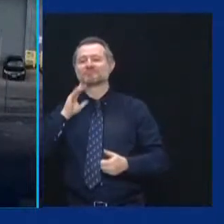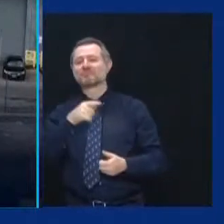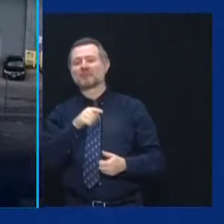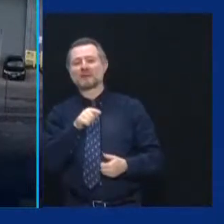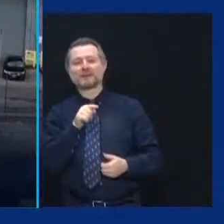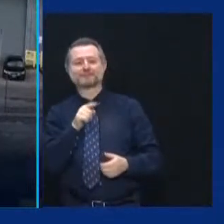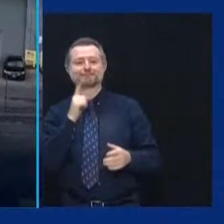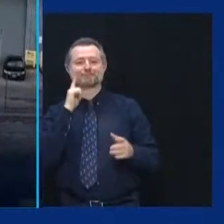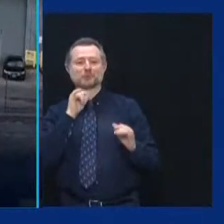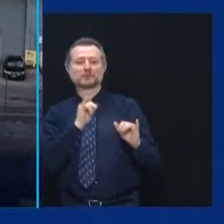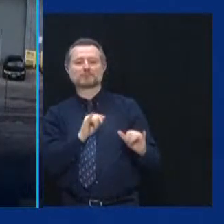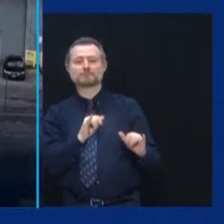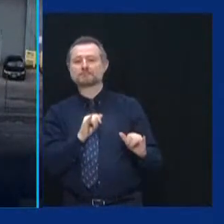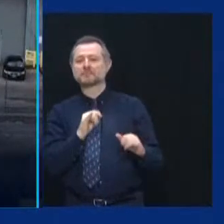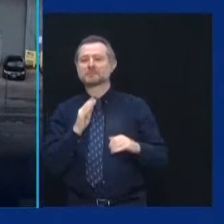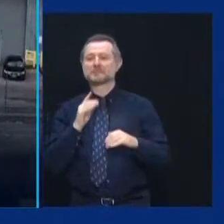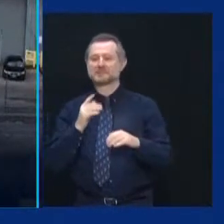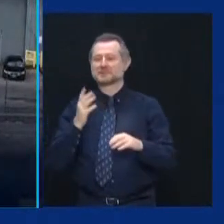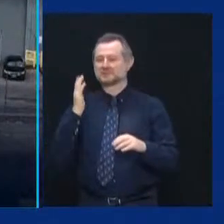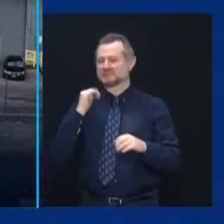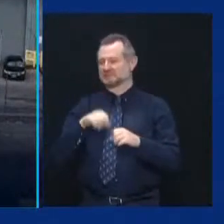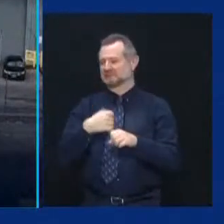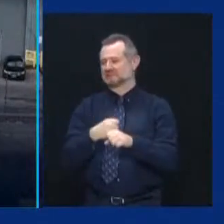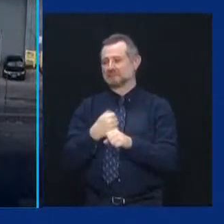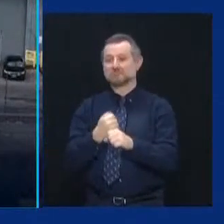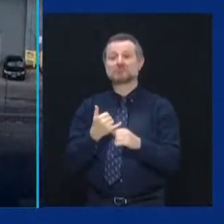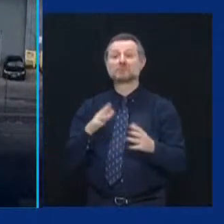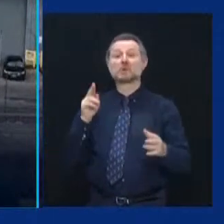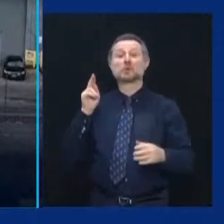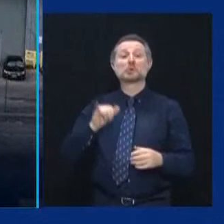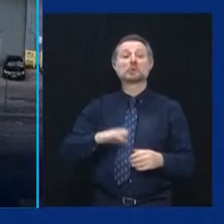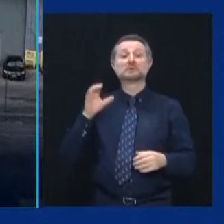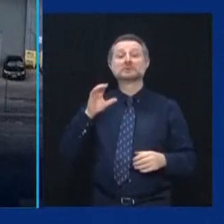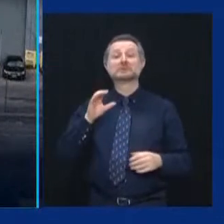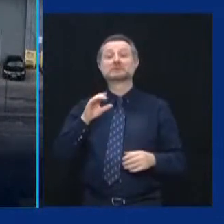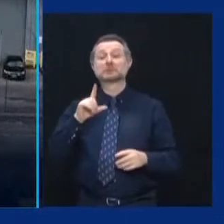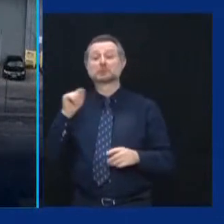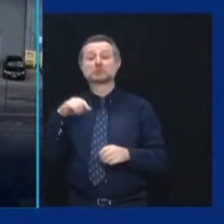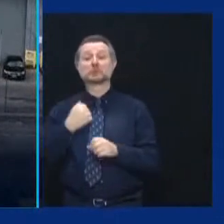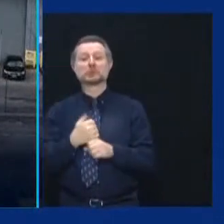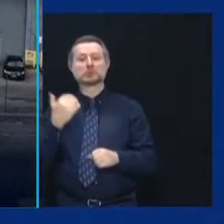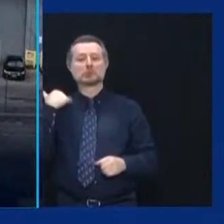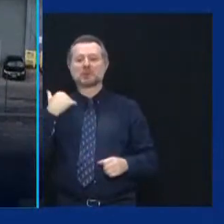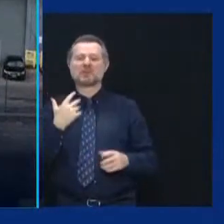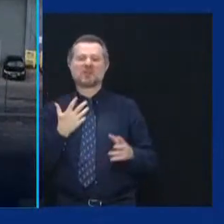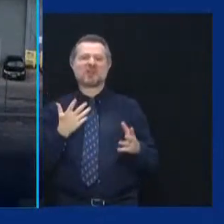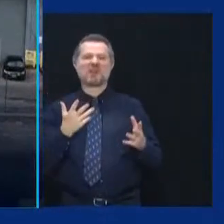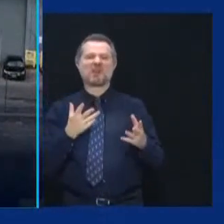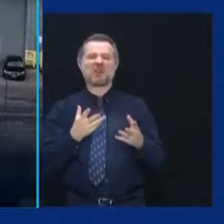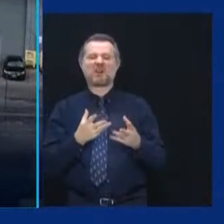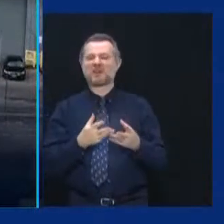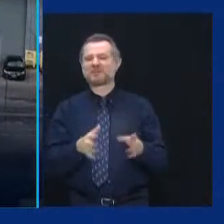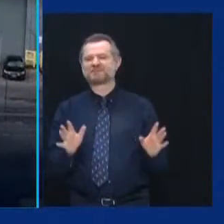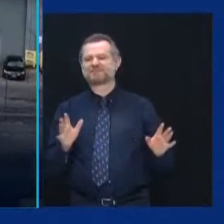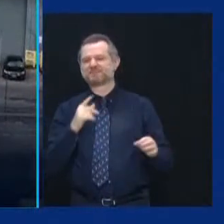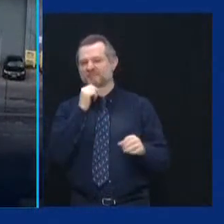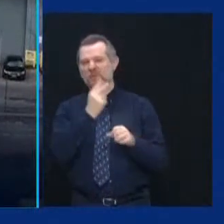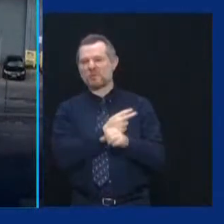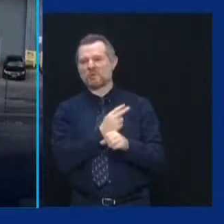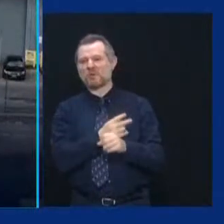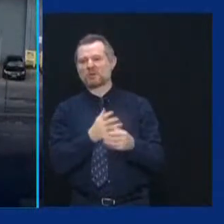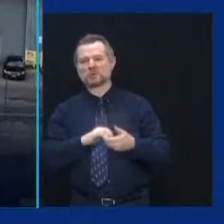for many, many years. City of New York said 20 years ago that they would stop using it as a tow